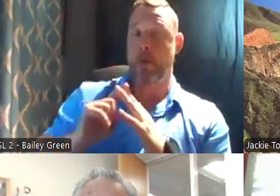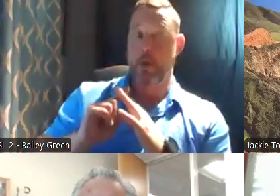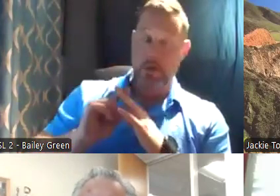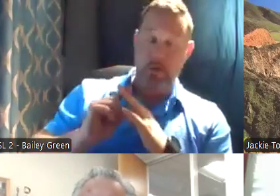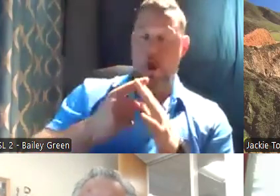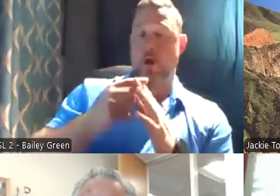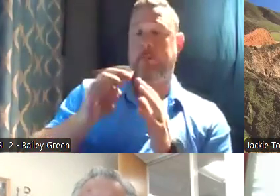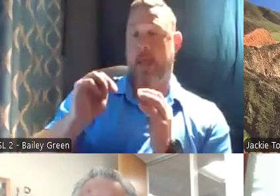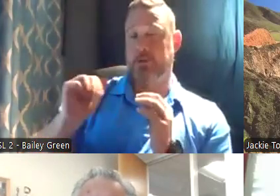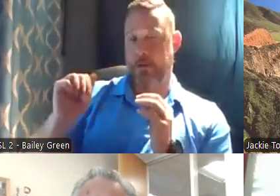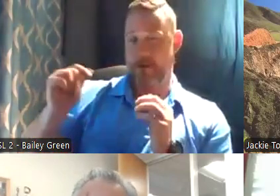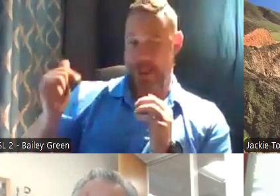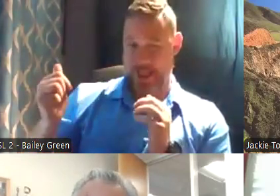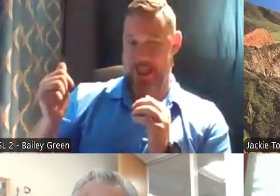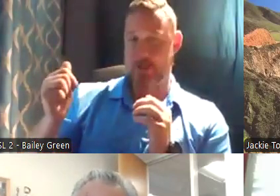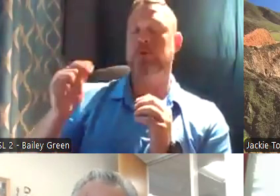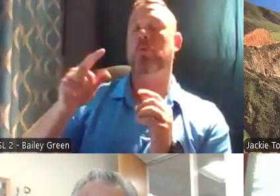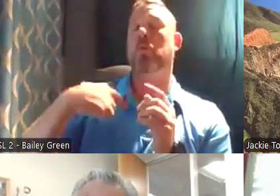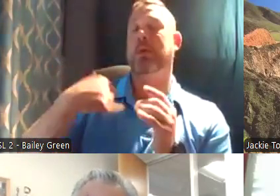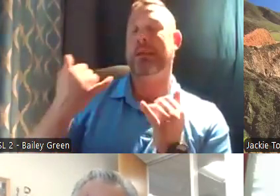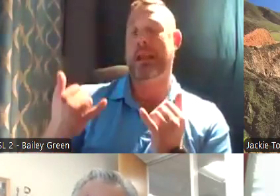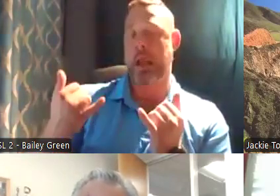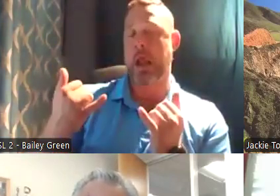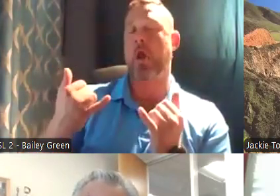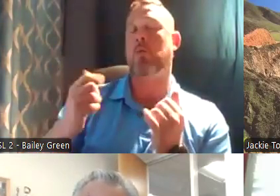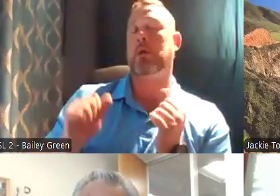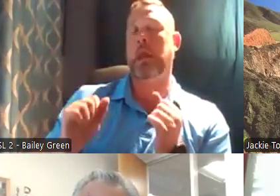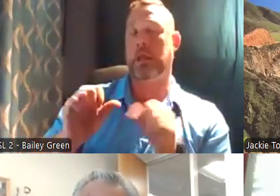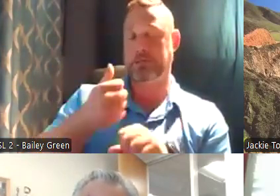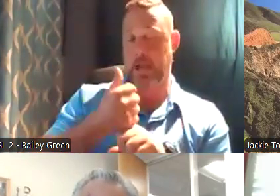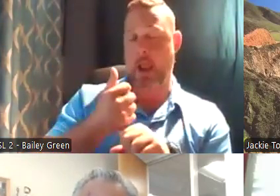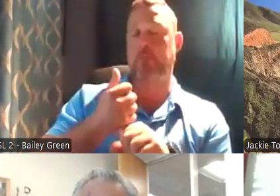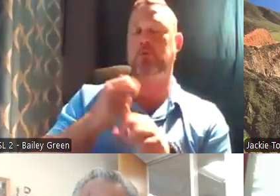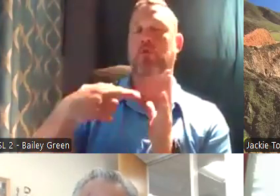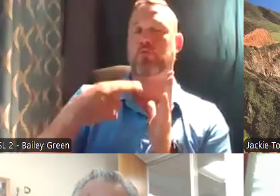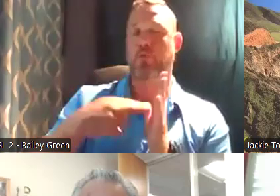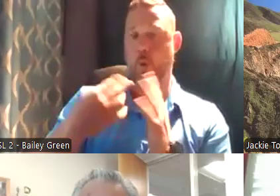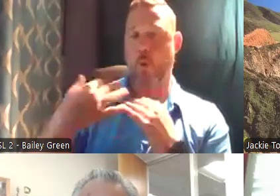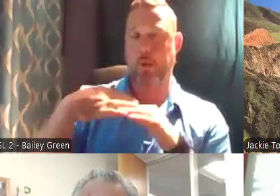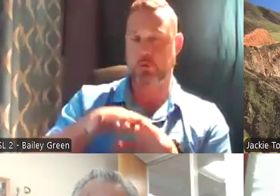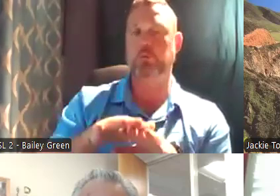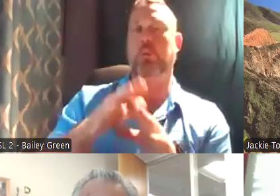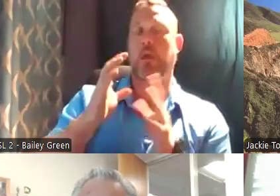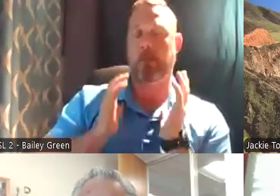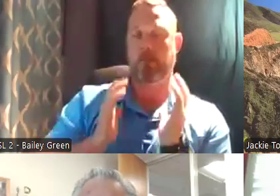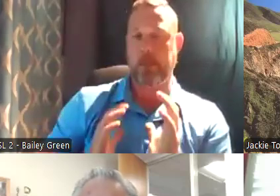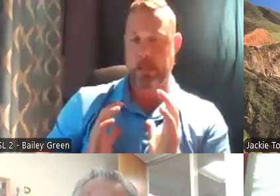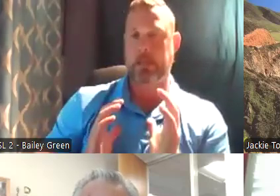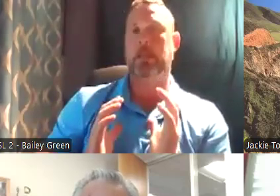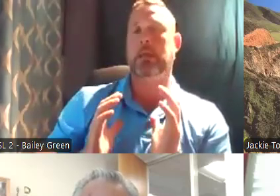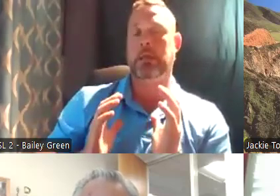plan for aging, we're able to formalize the role of the equity work group into this equity advisory committee. That